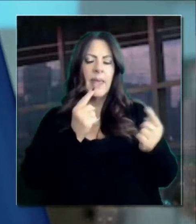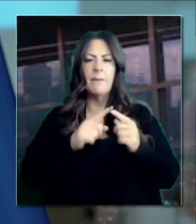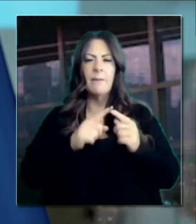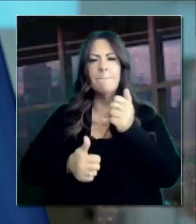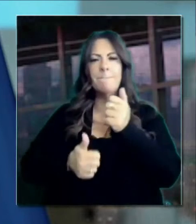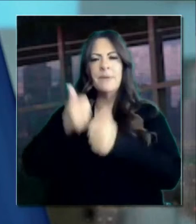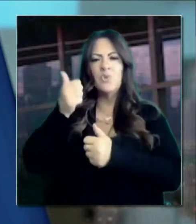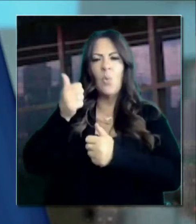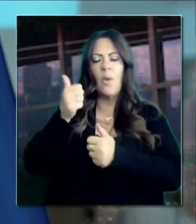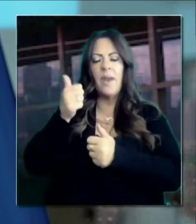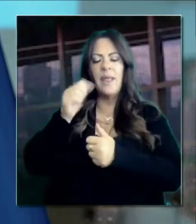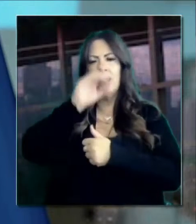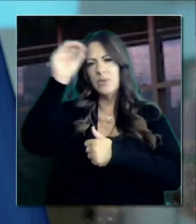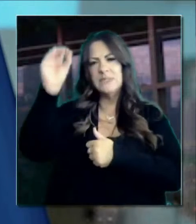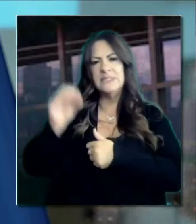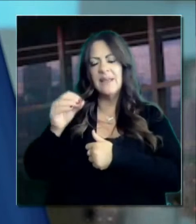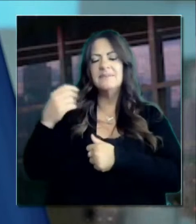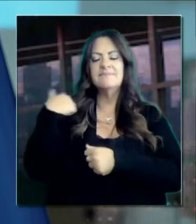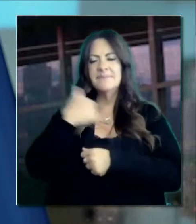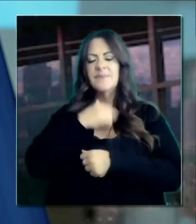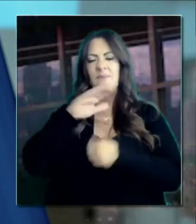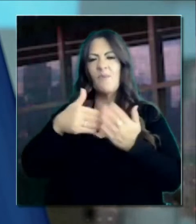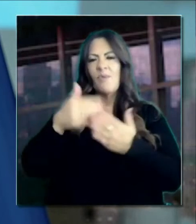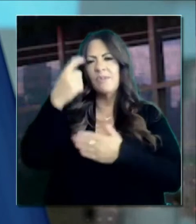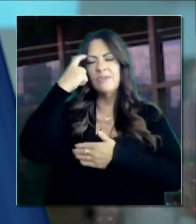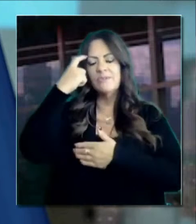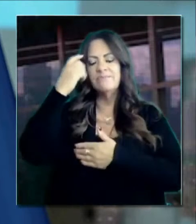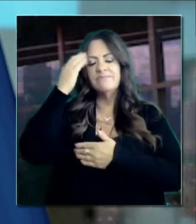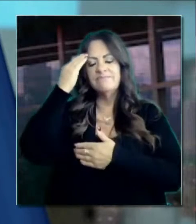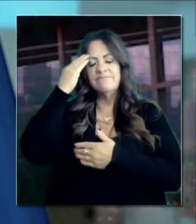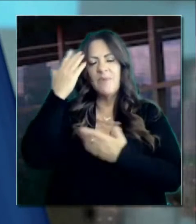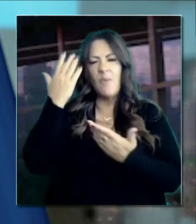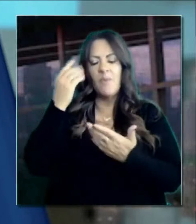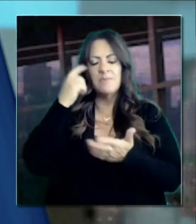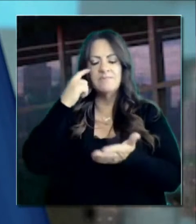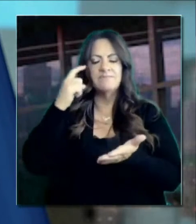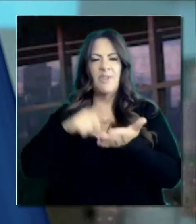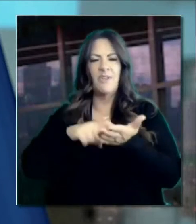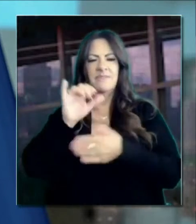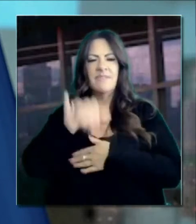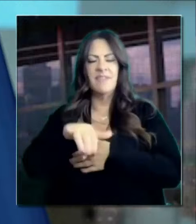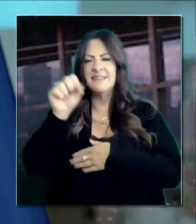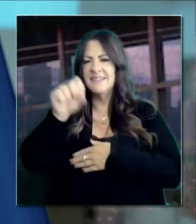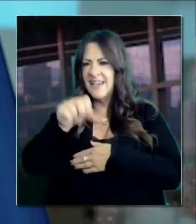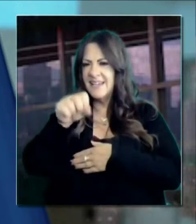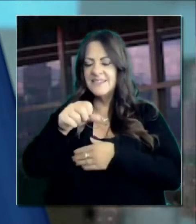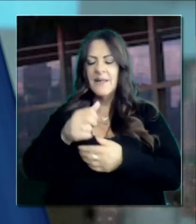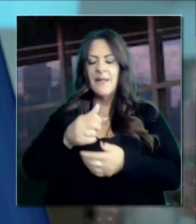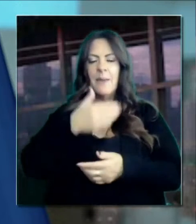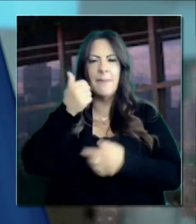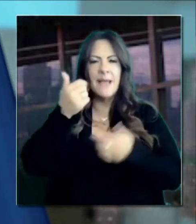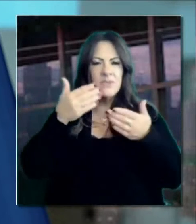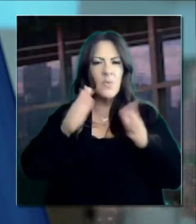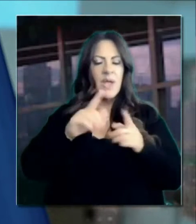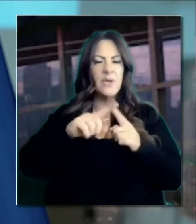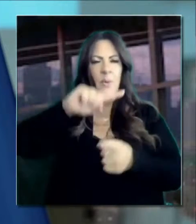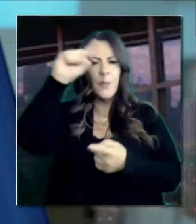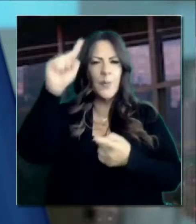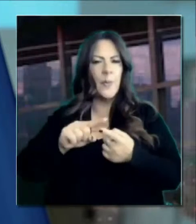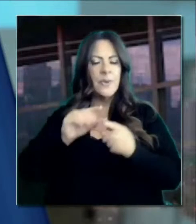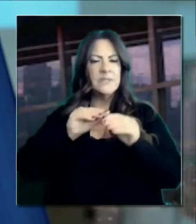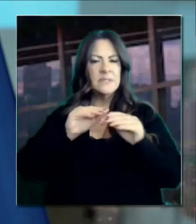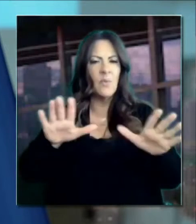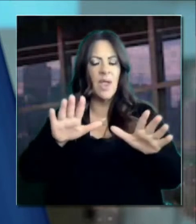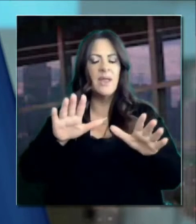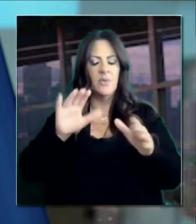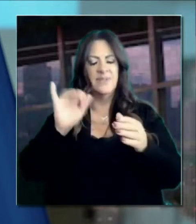rest of folks that acknowledge certain common sense as it relates to mitigation, the transmission of this pandemic.